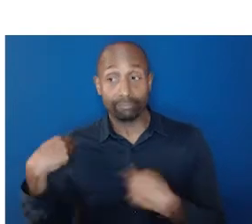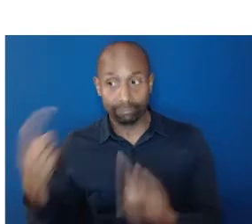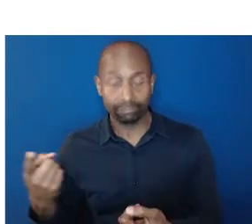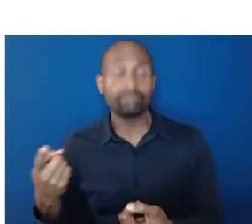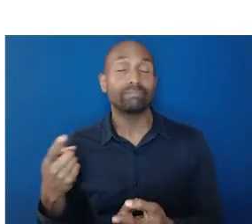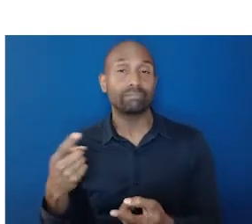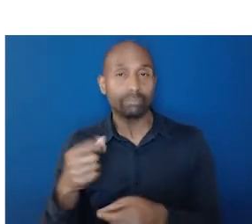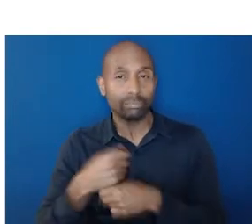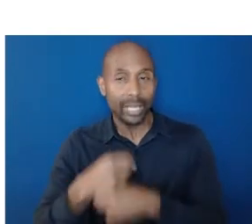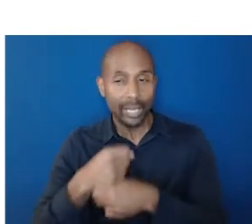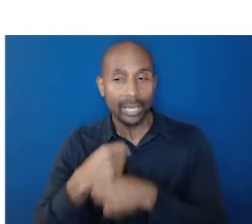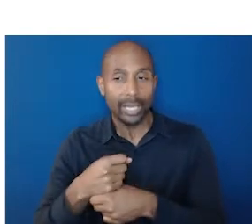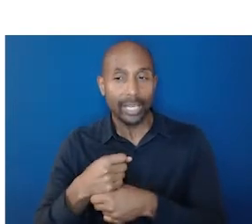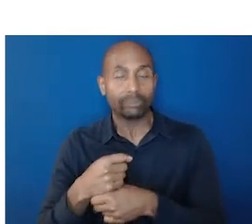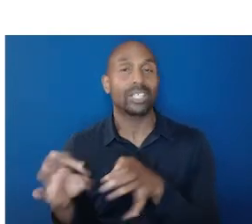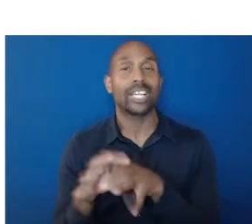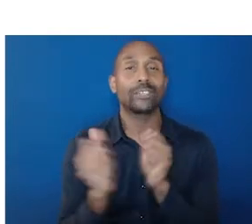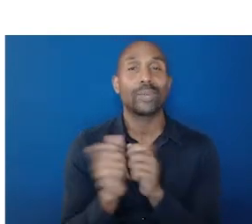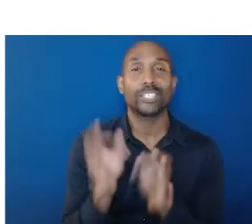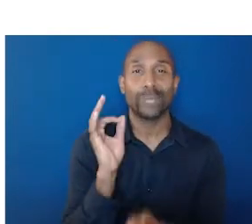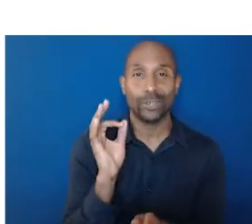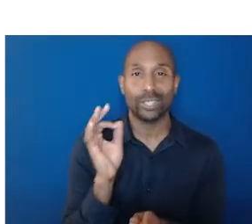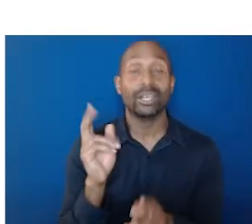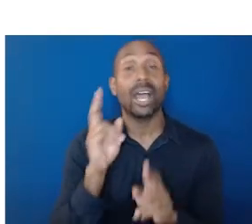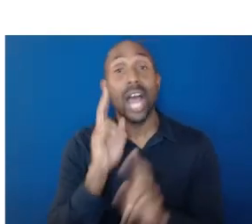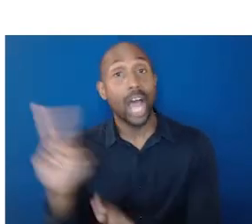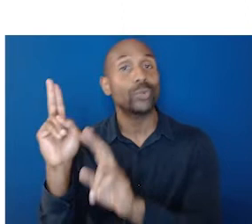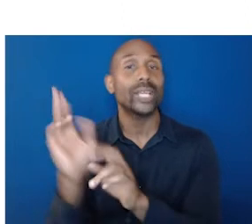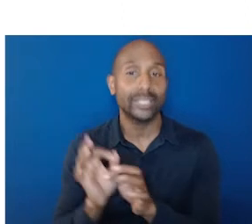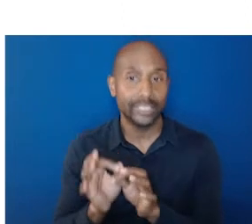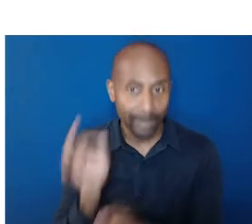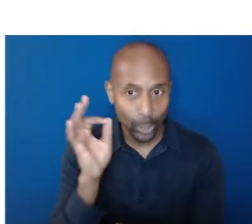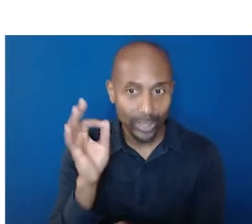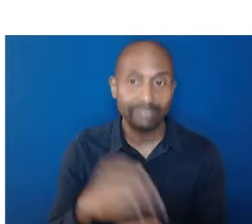on spirit and honoring spirit and honoring